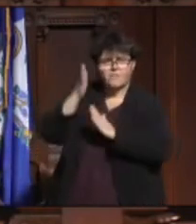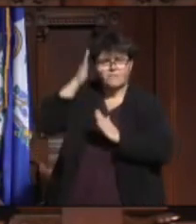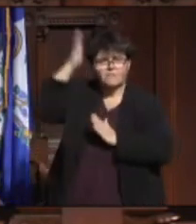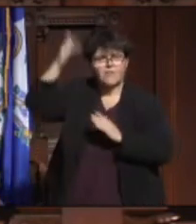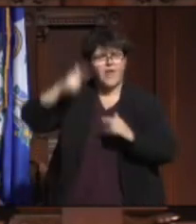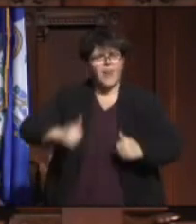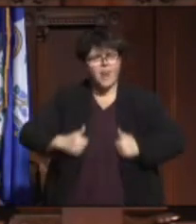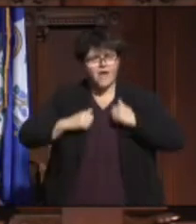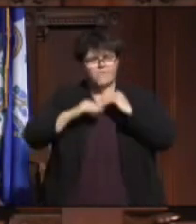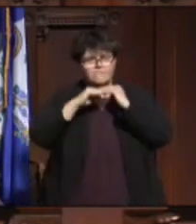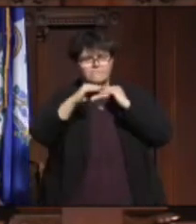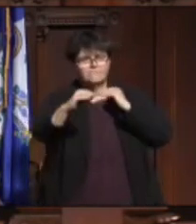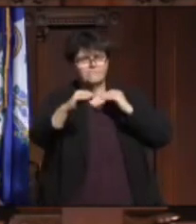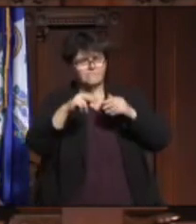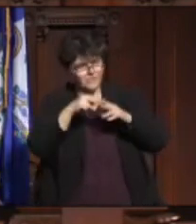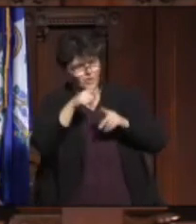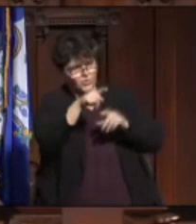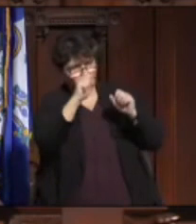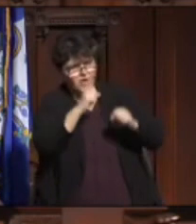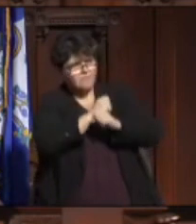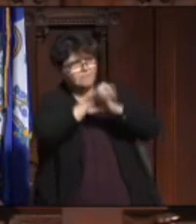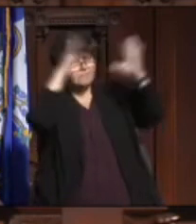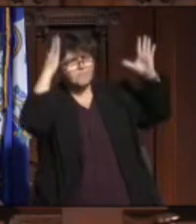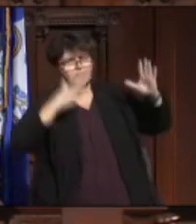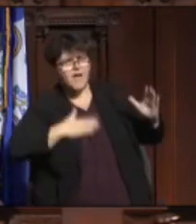for every zip code in our state.